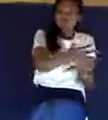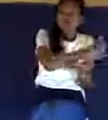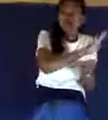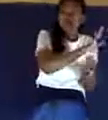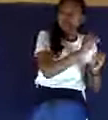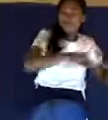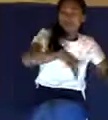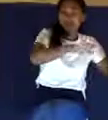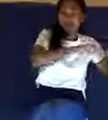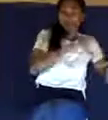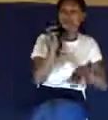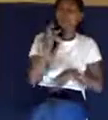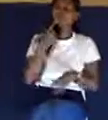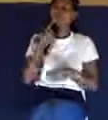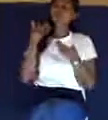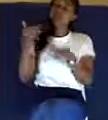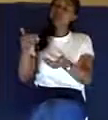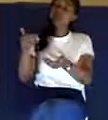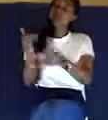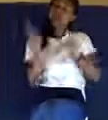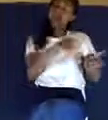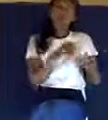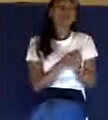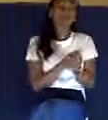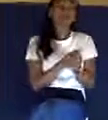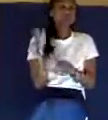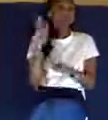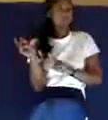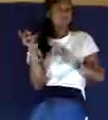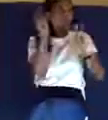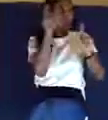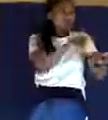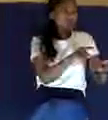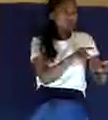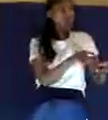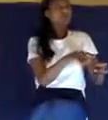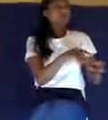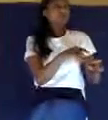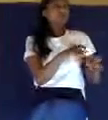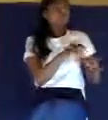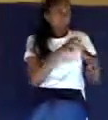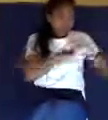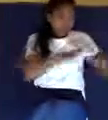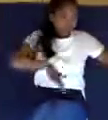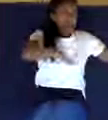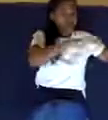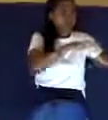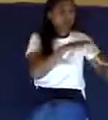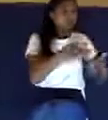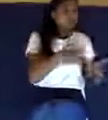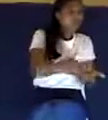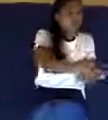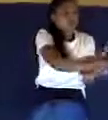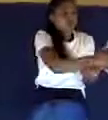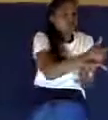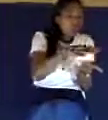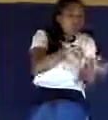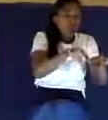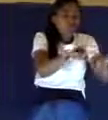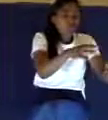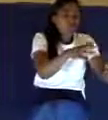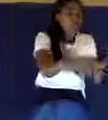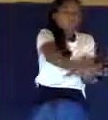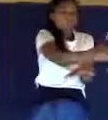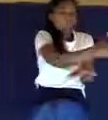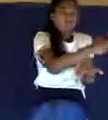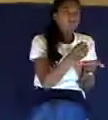in verse 3. "And she went and came and gleaned in the field after the reapers. And her hap," or we could say it like